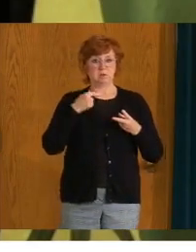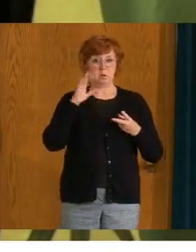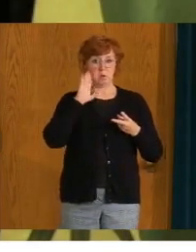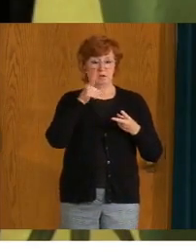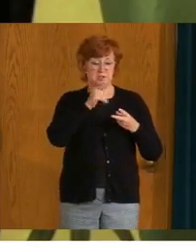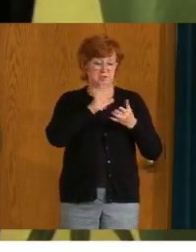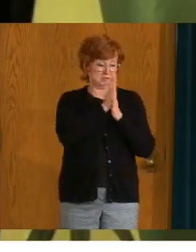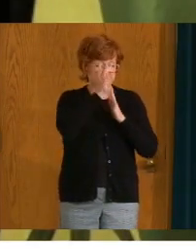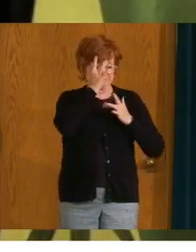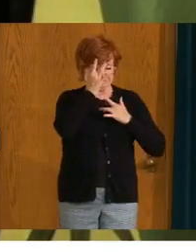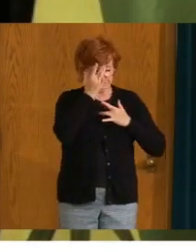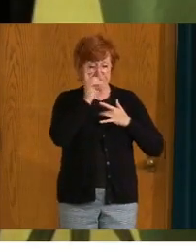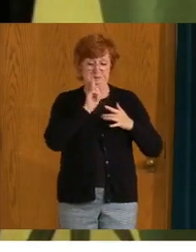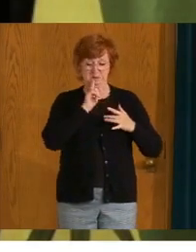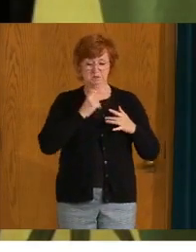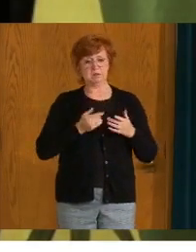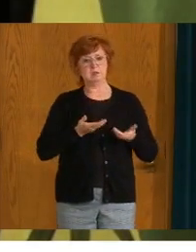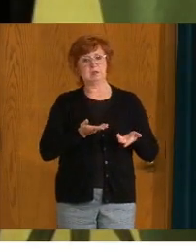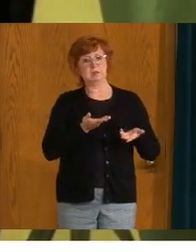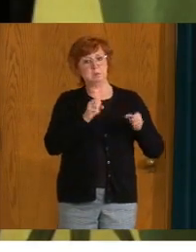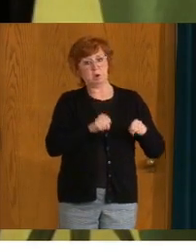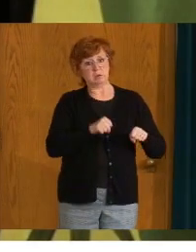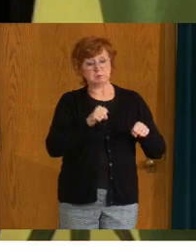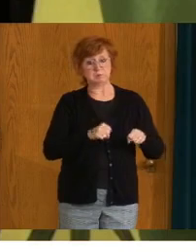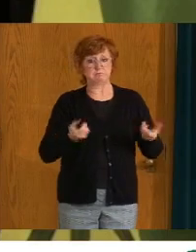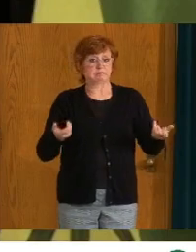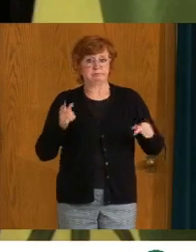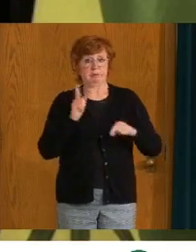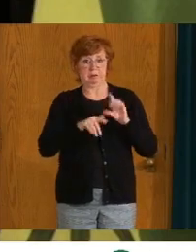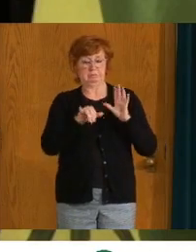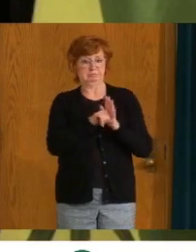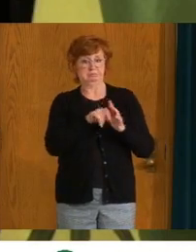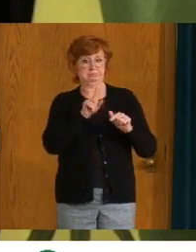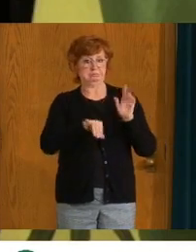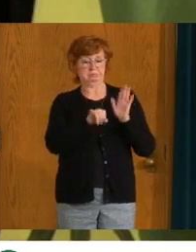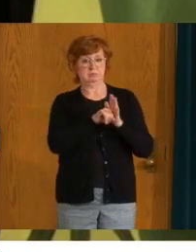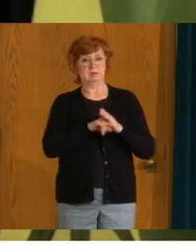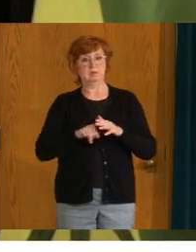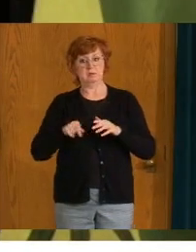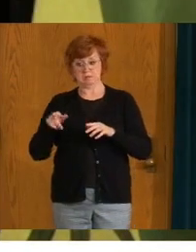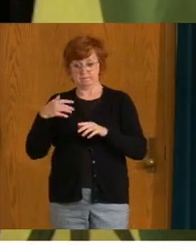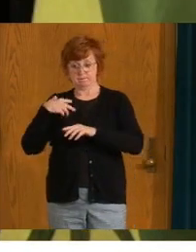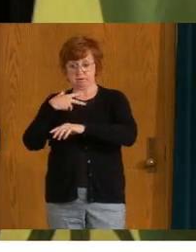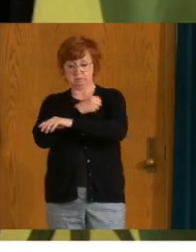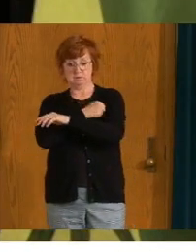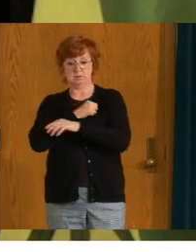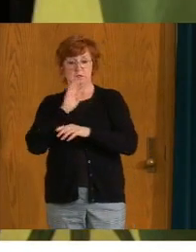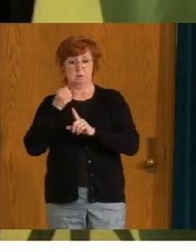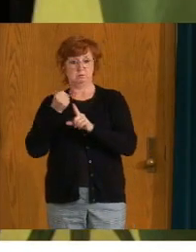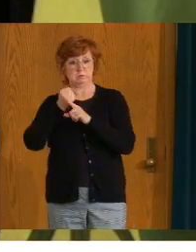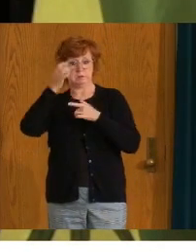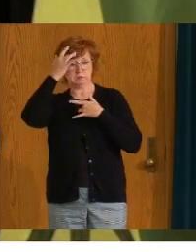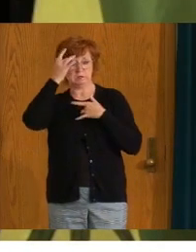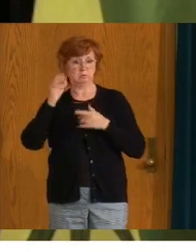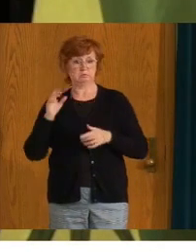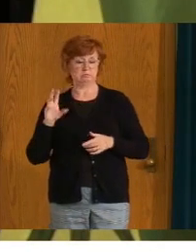Not sure. You may not, but if you're vaccinated, you very likely aren't going to get sick. But